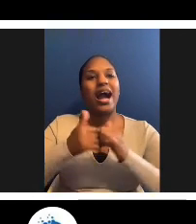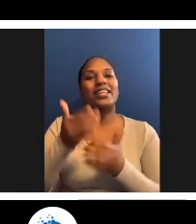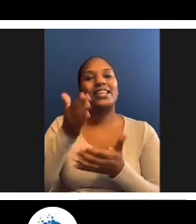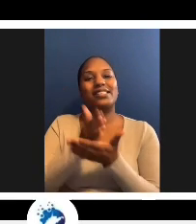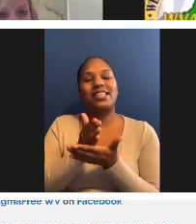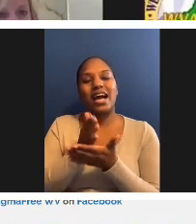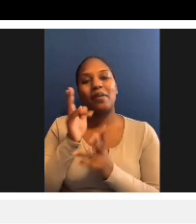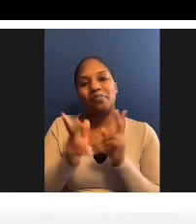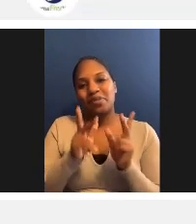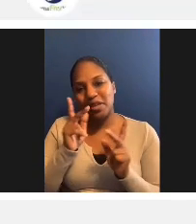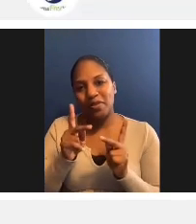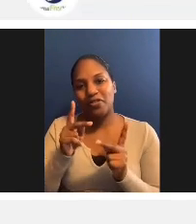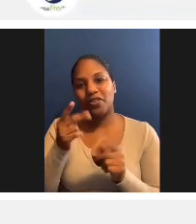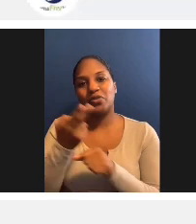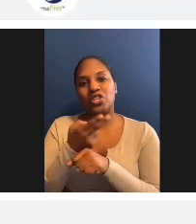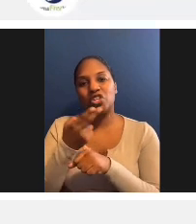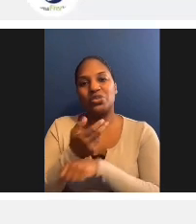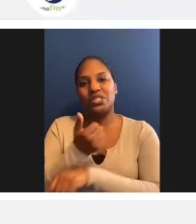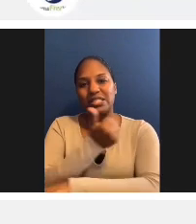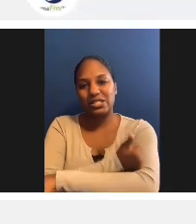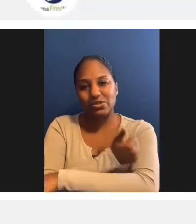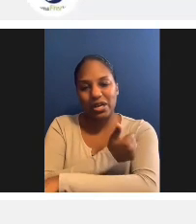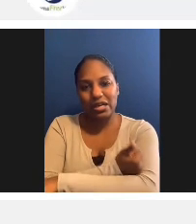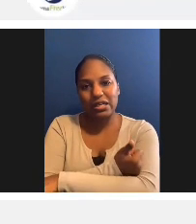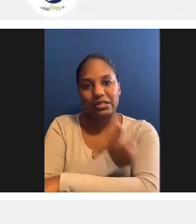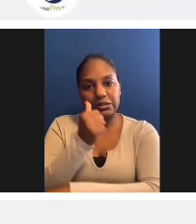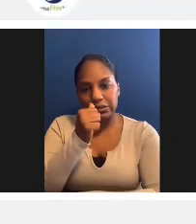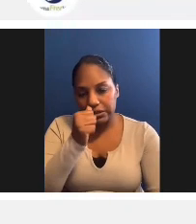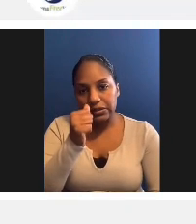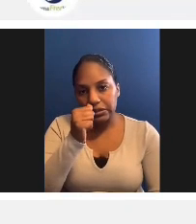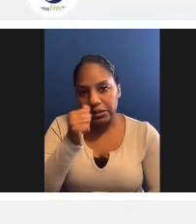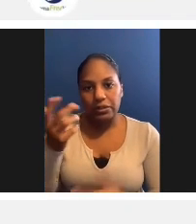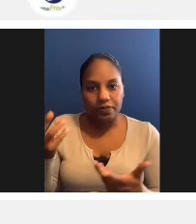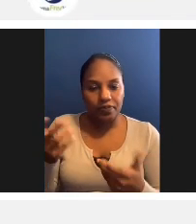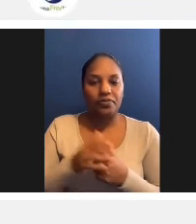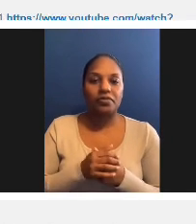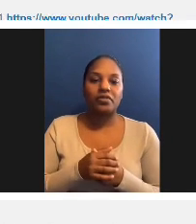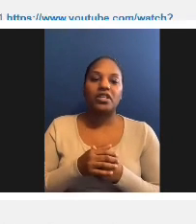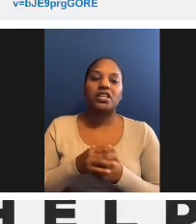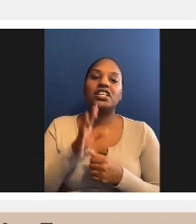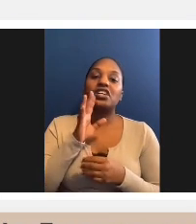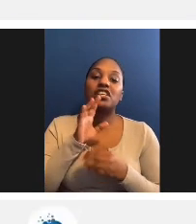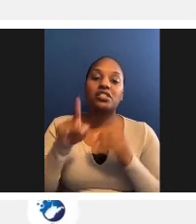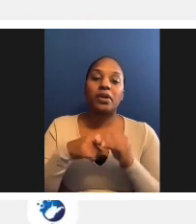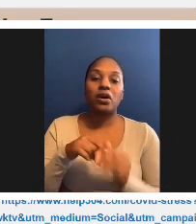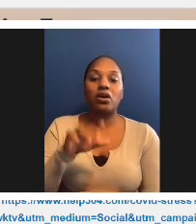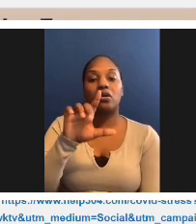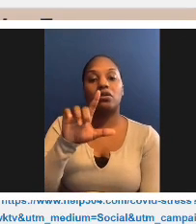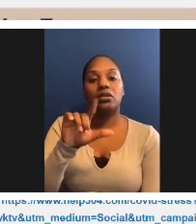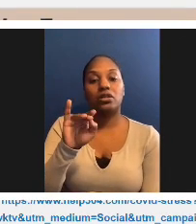abusing substances. It talks about naloxone,